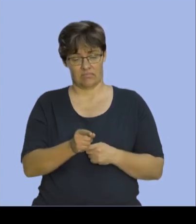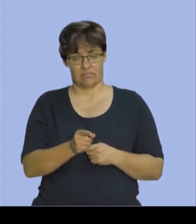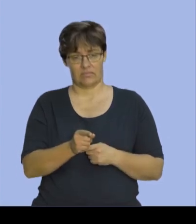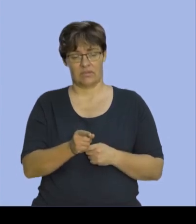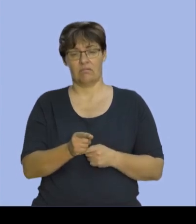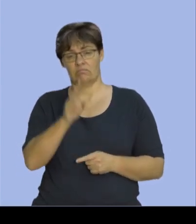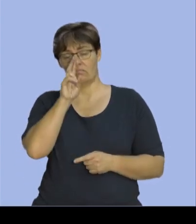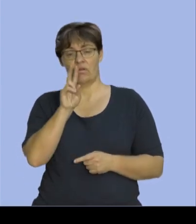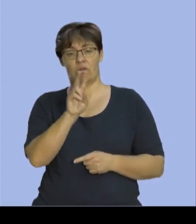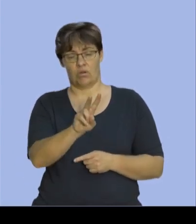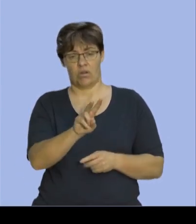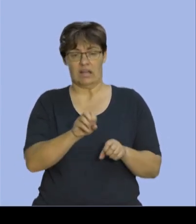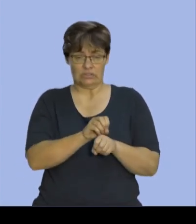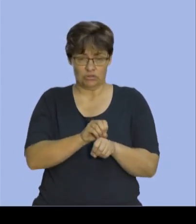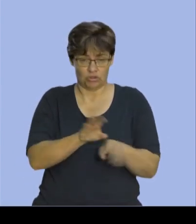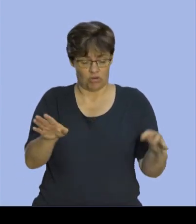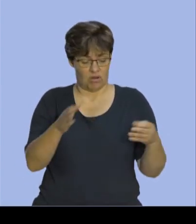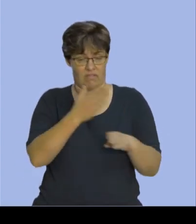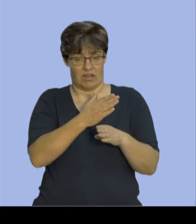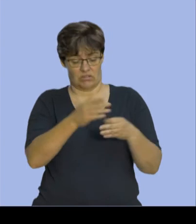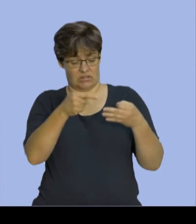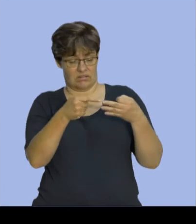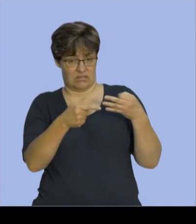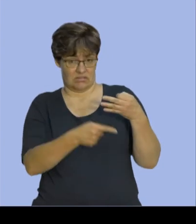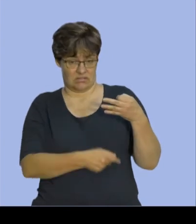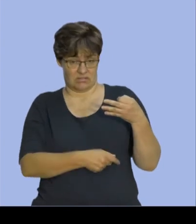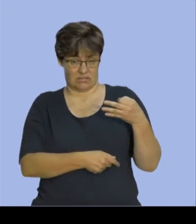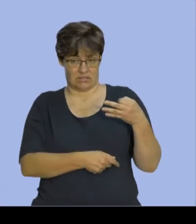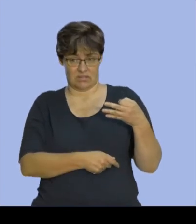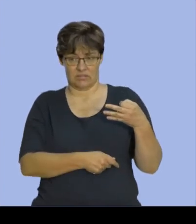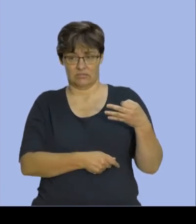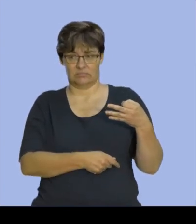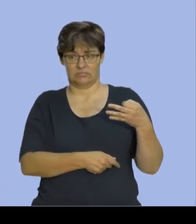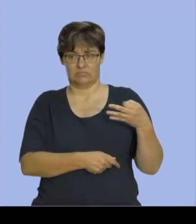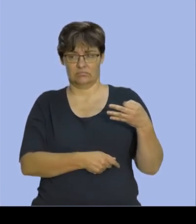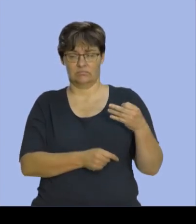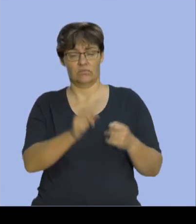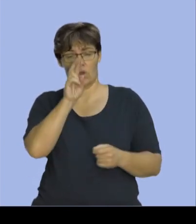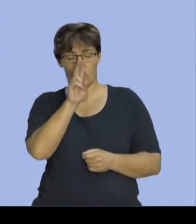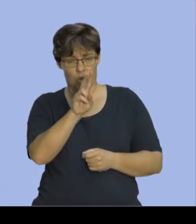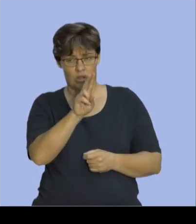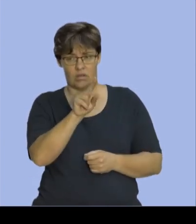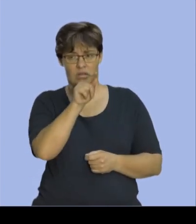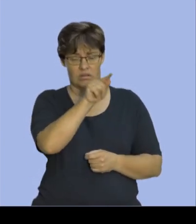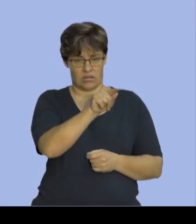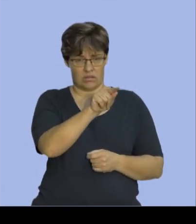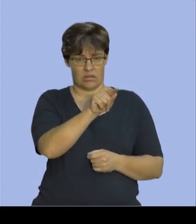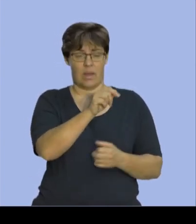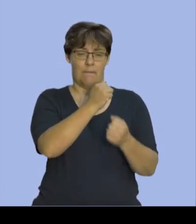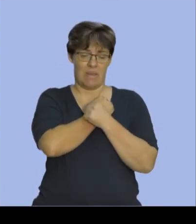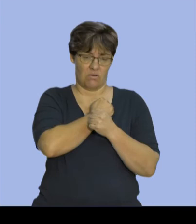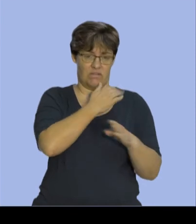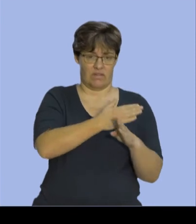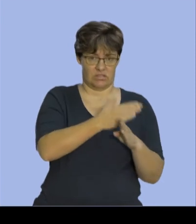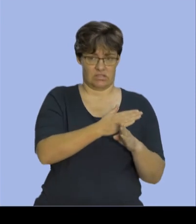we then look at the general functions now, right? So look at the terms, guys. These are parent